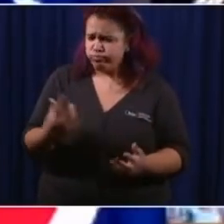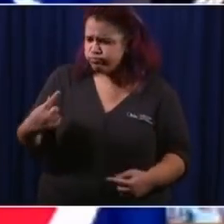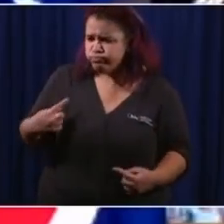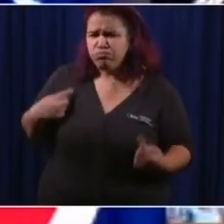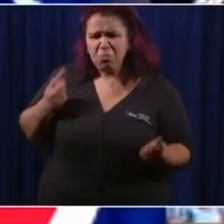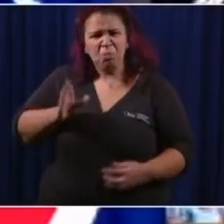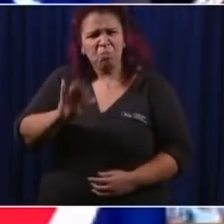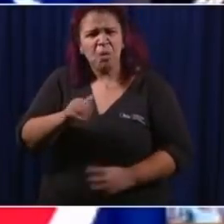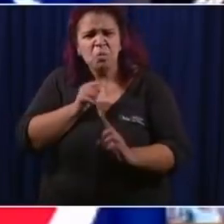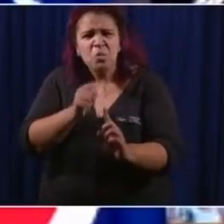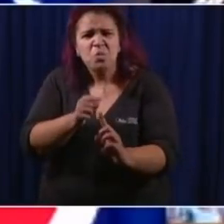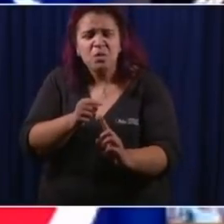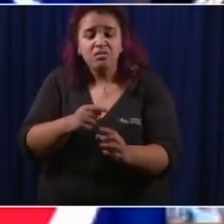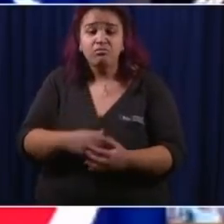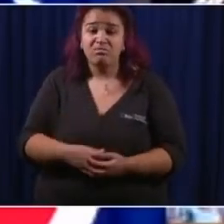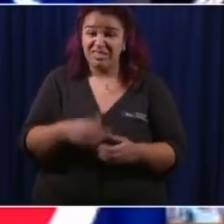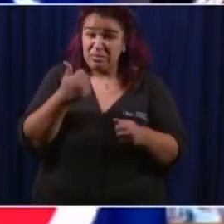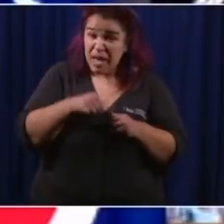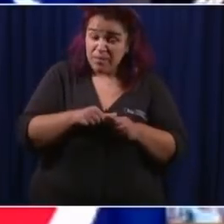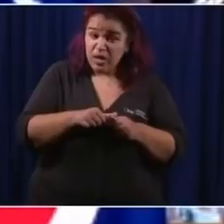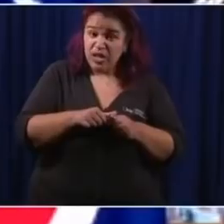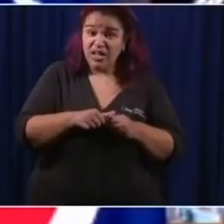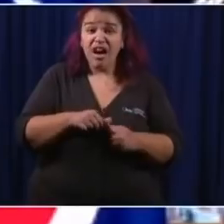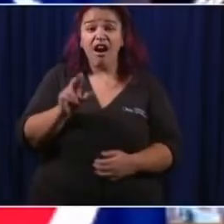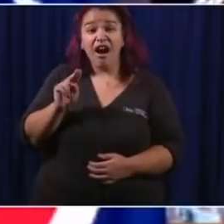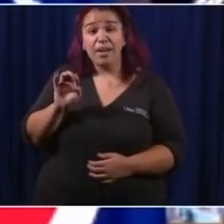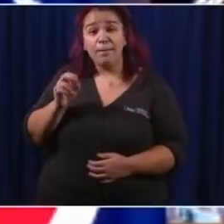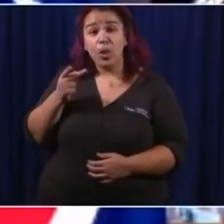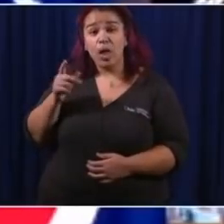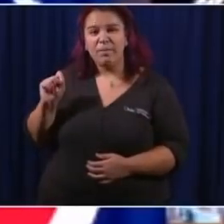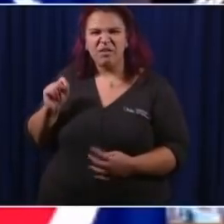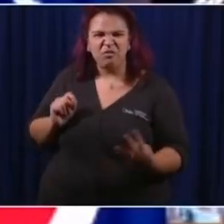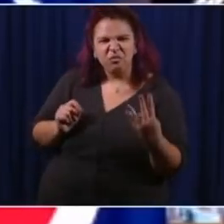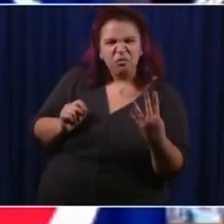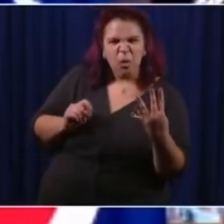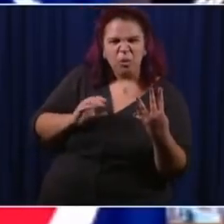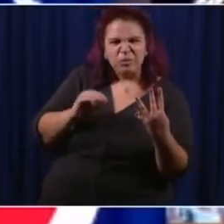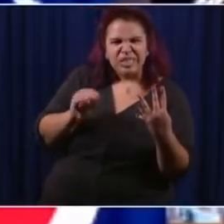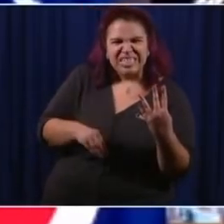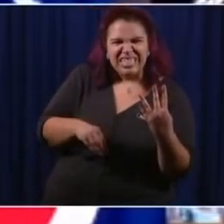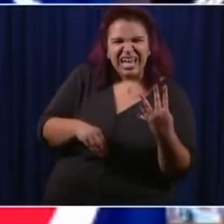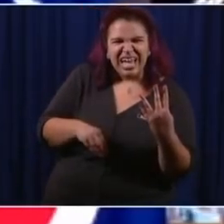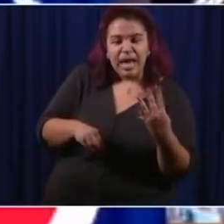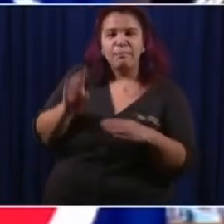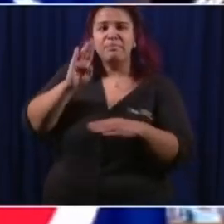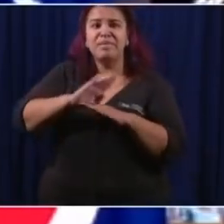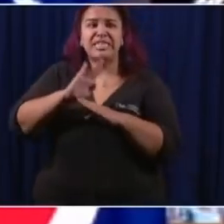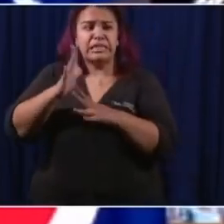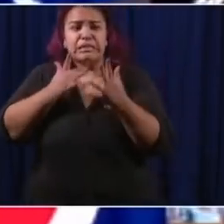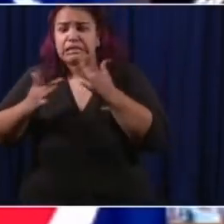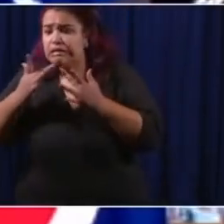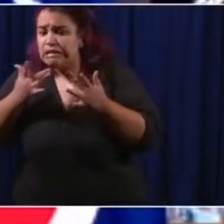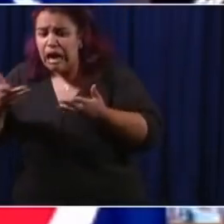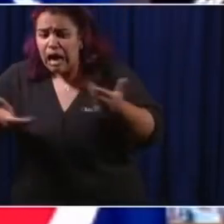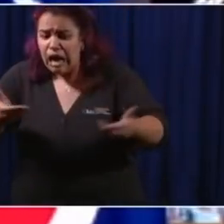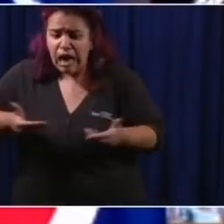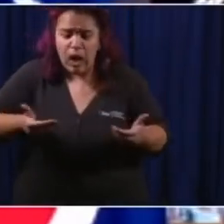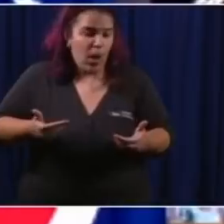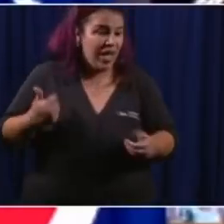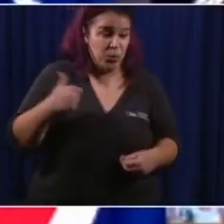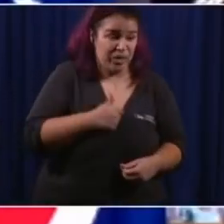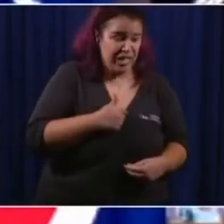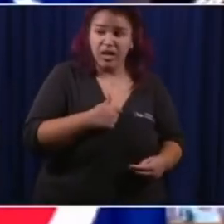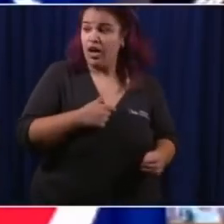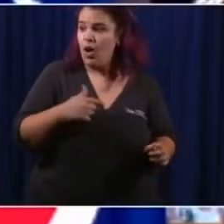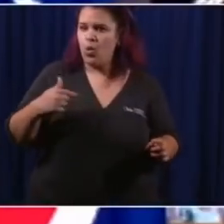started, it was a 4% unemployment rate, and businesses couldn't find enough people, and we were doing everything under the sun to bring